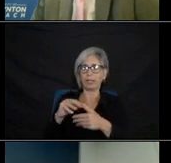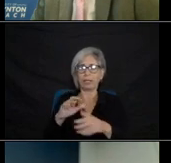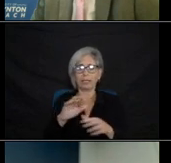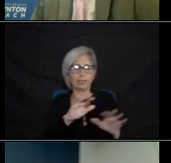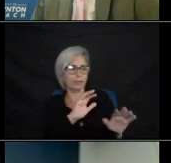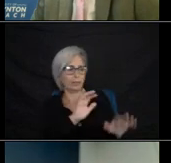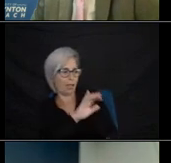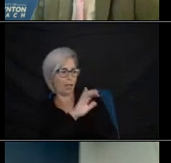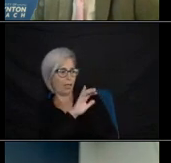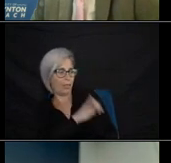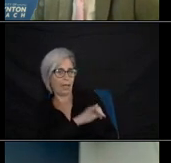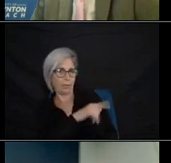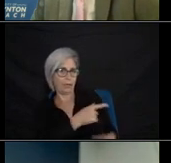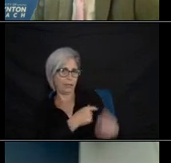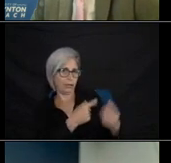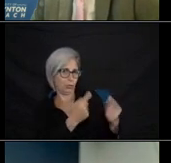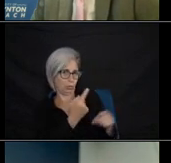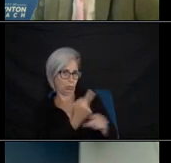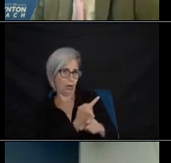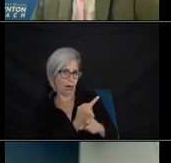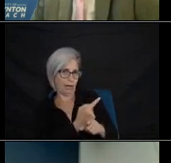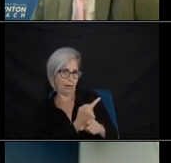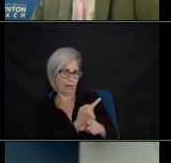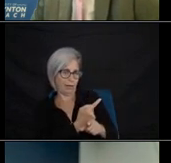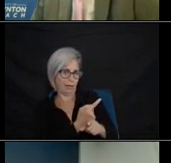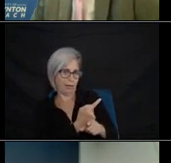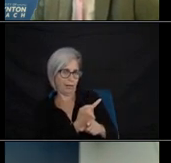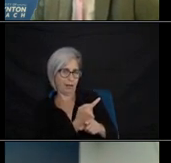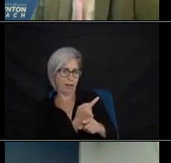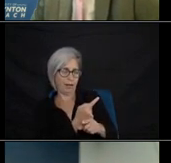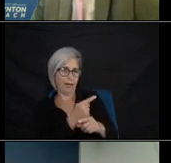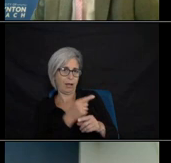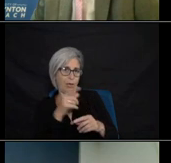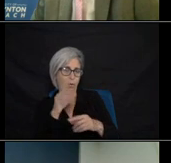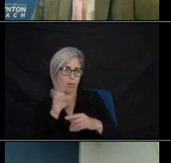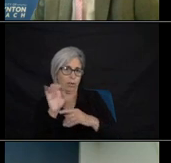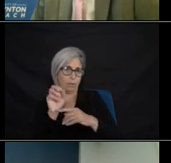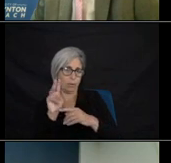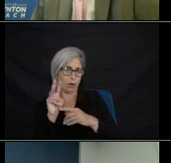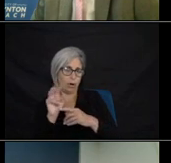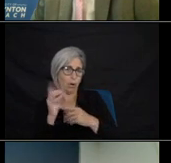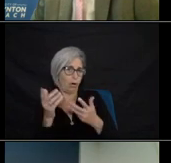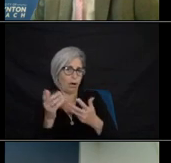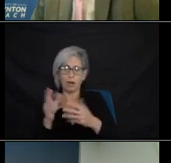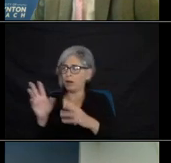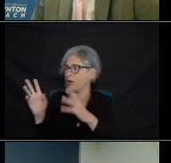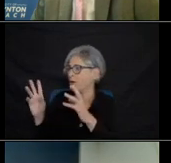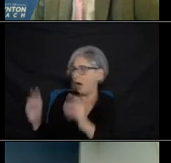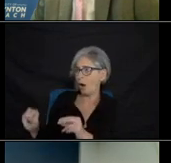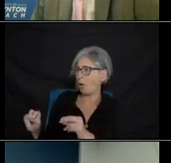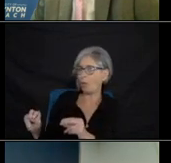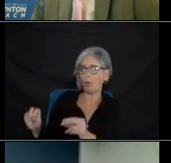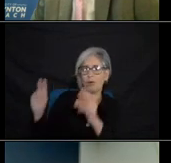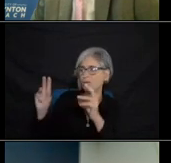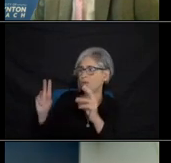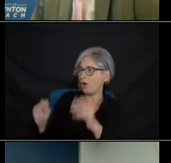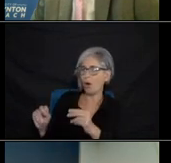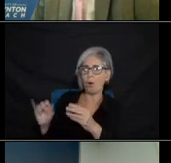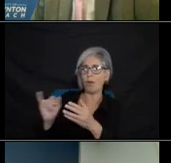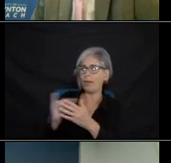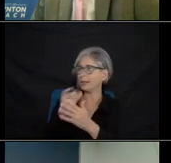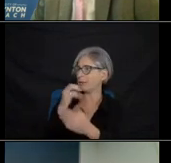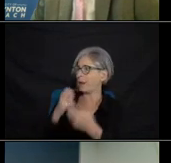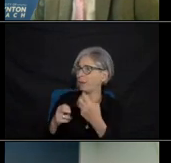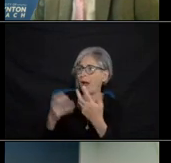isn't that what this is doing with the berm and everything is going to act as? No, that's part of my